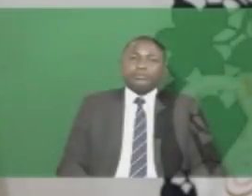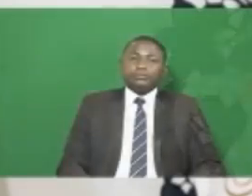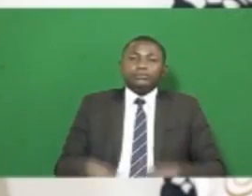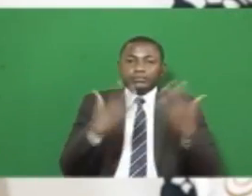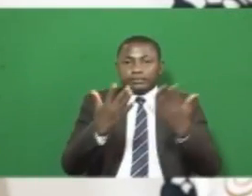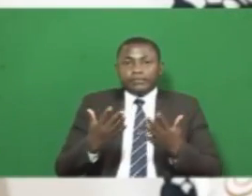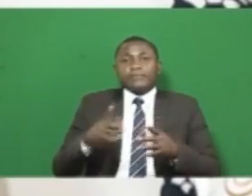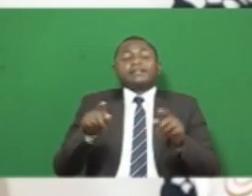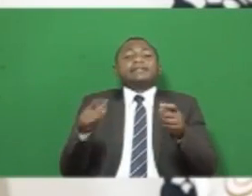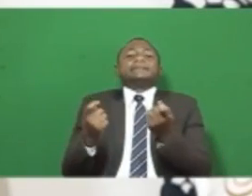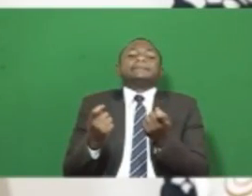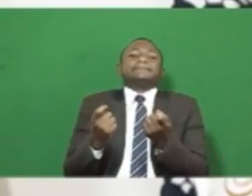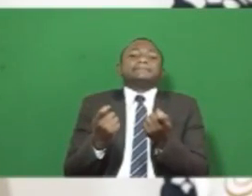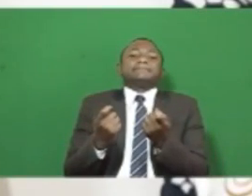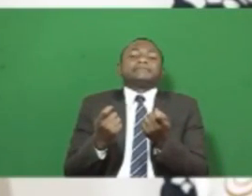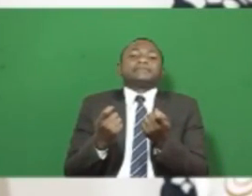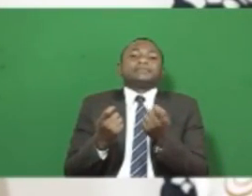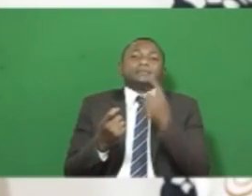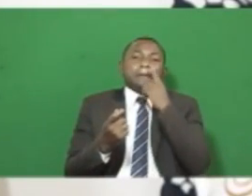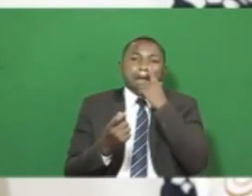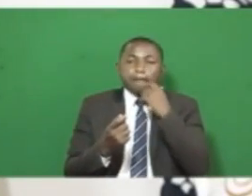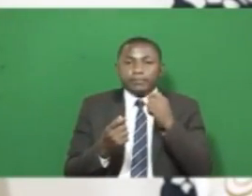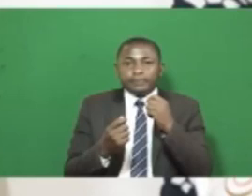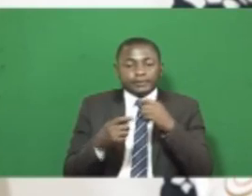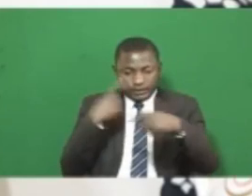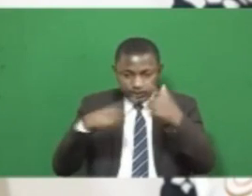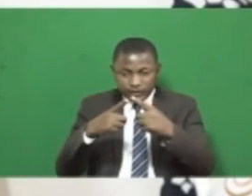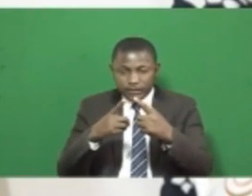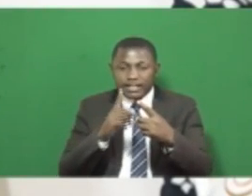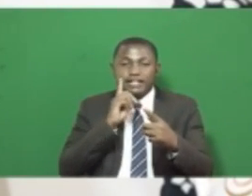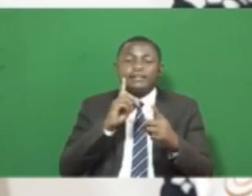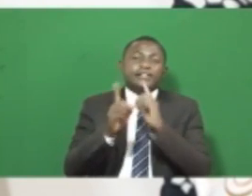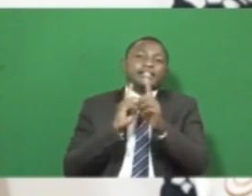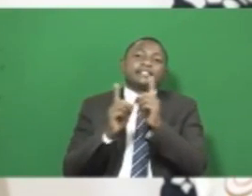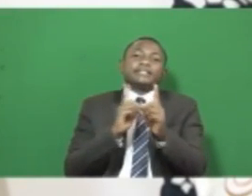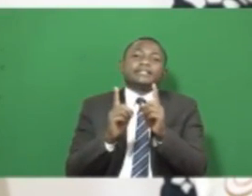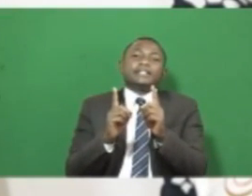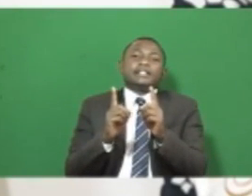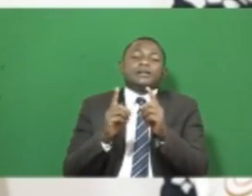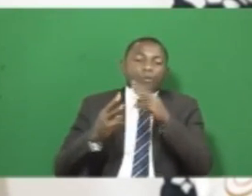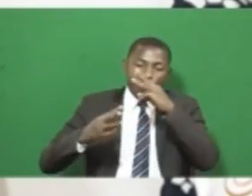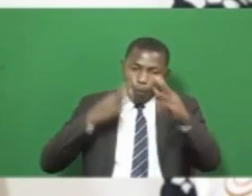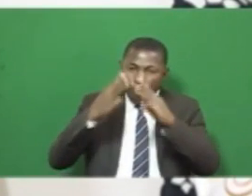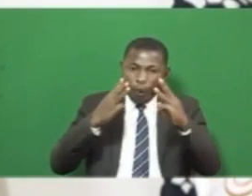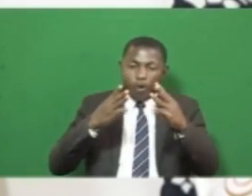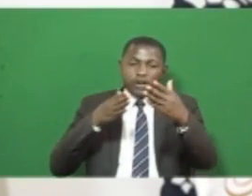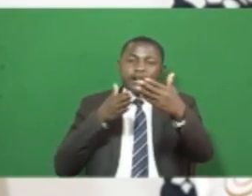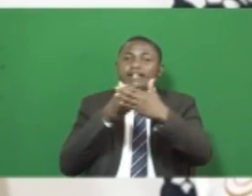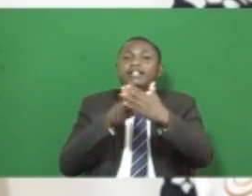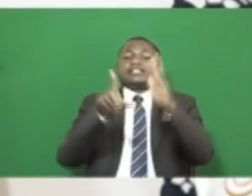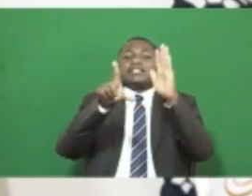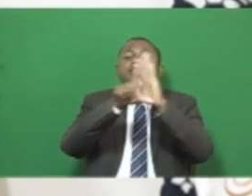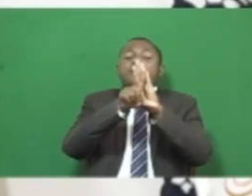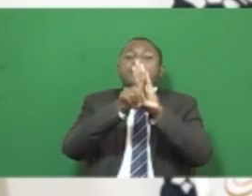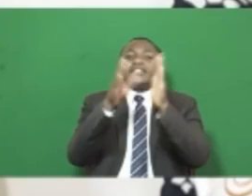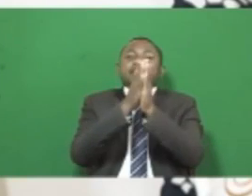forevermore. Tino mchingamizia shakare wa tereri. Tiri kuenda mberi, tiri murukure edu. Hondo, pa mtemo wa Mwari.